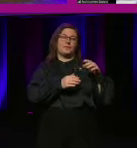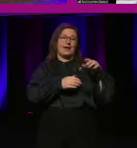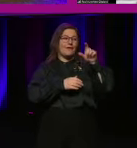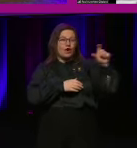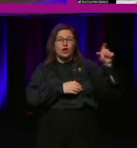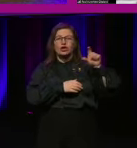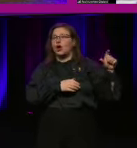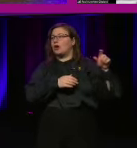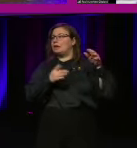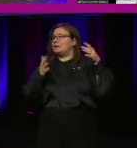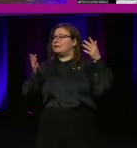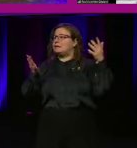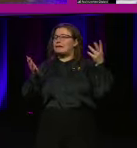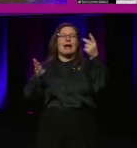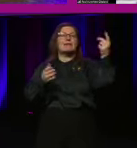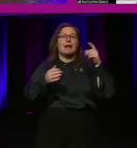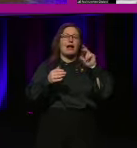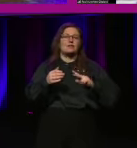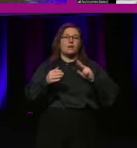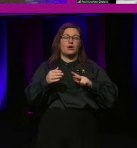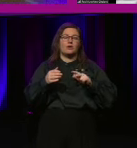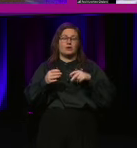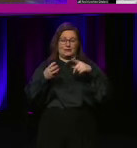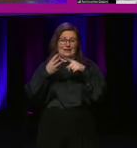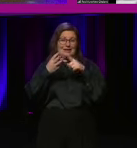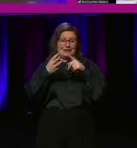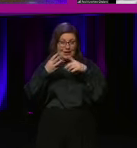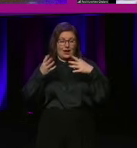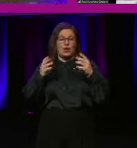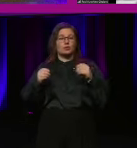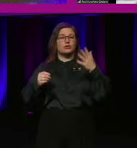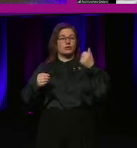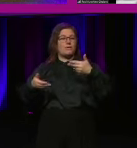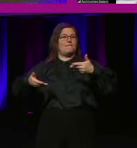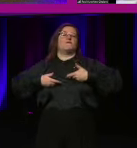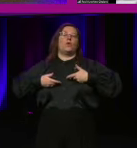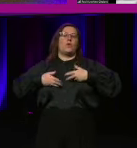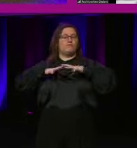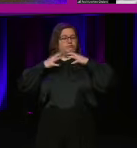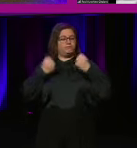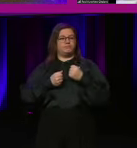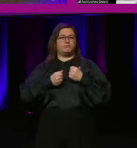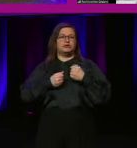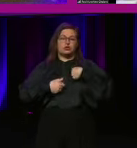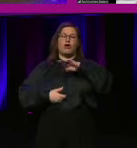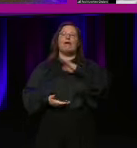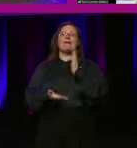corporations, but also human rights do include entitlements and this broad understanding of human